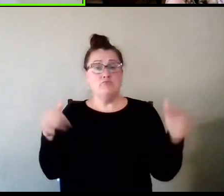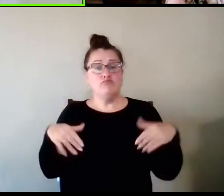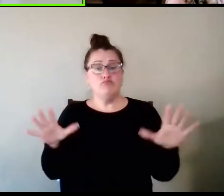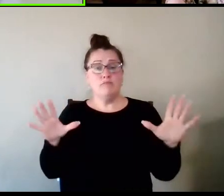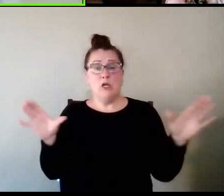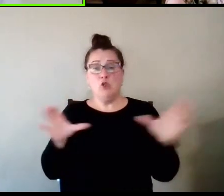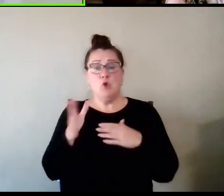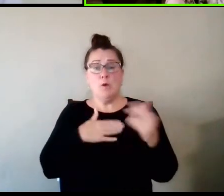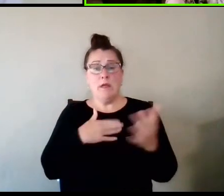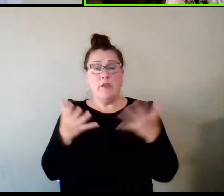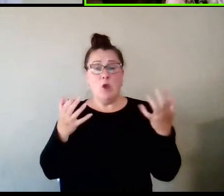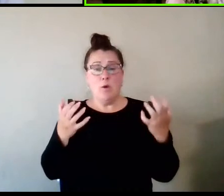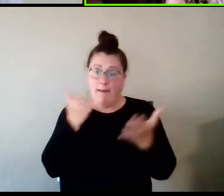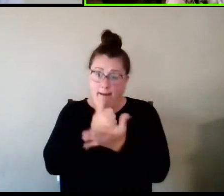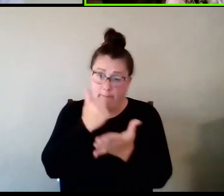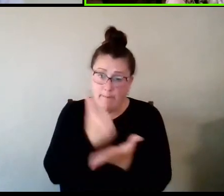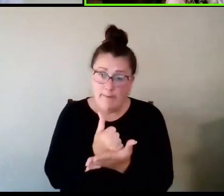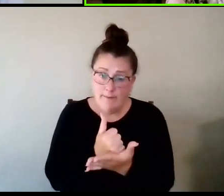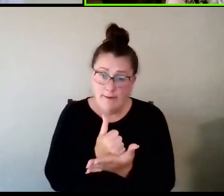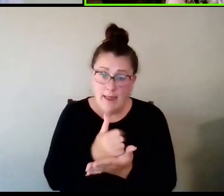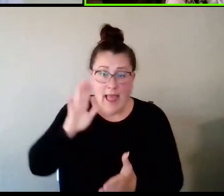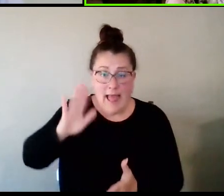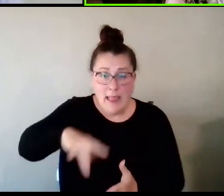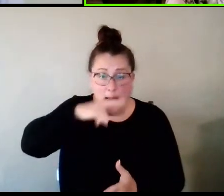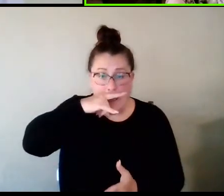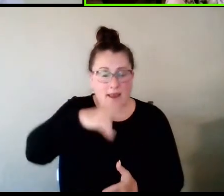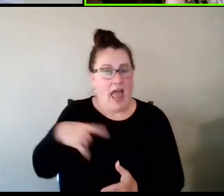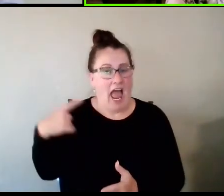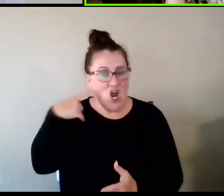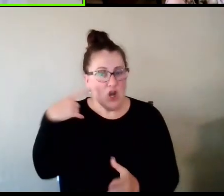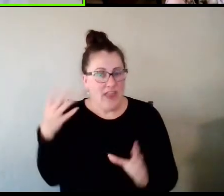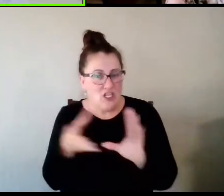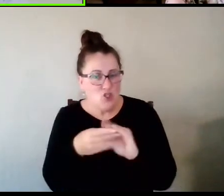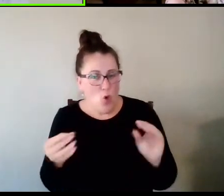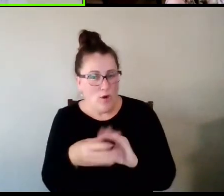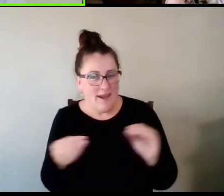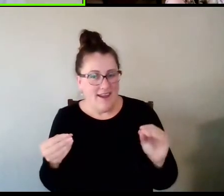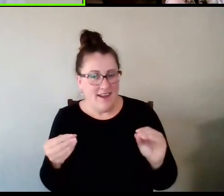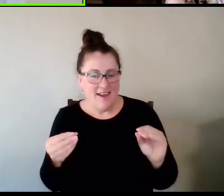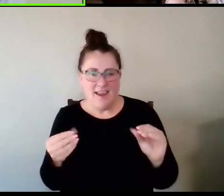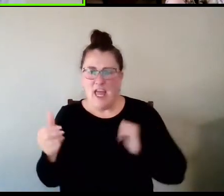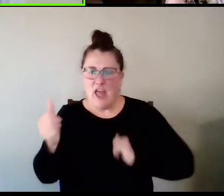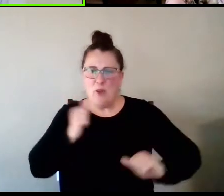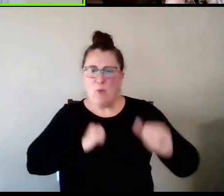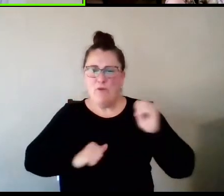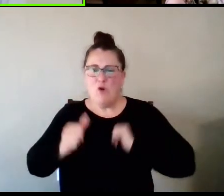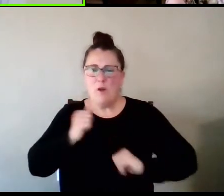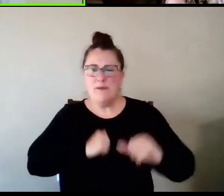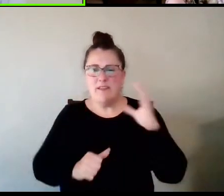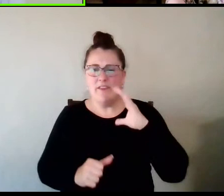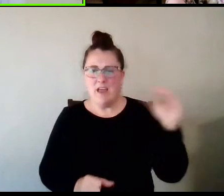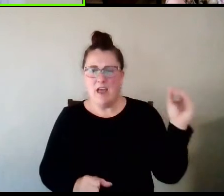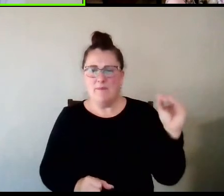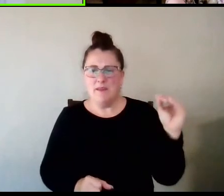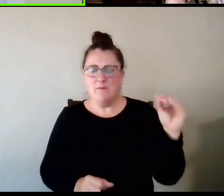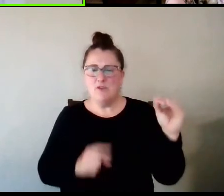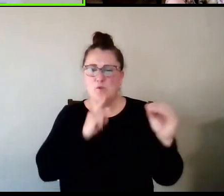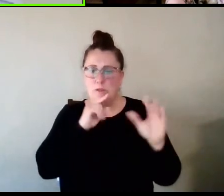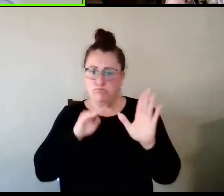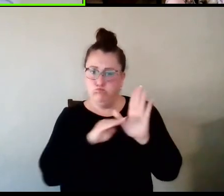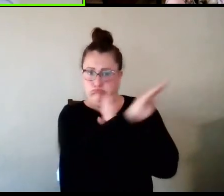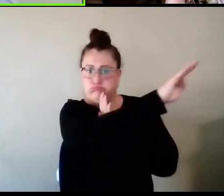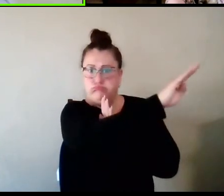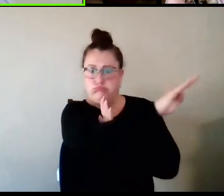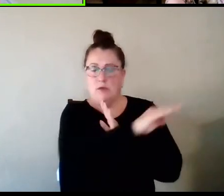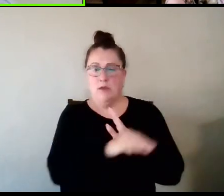what they did. And when I heard about that story, this was a time when the performance of the company was really accelerating.